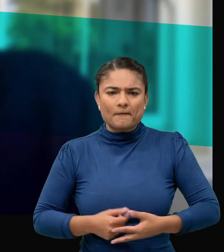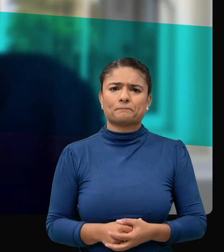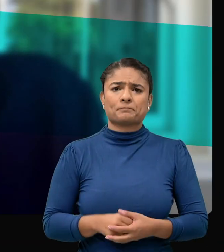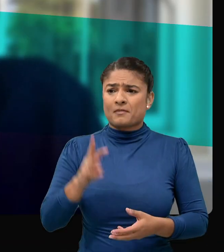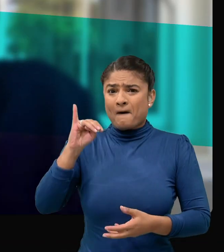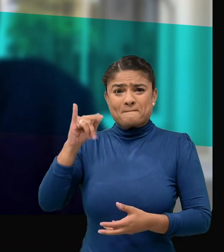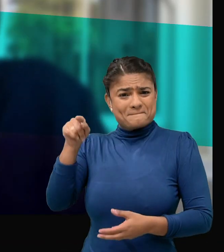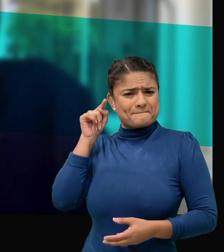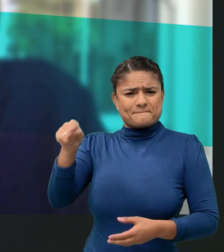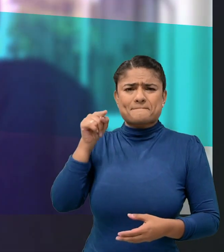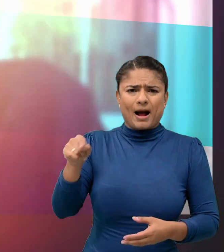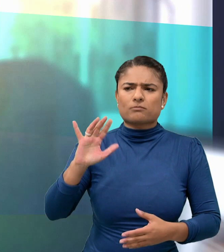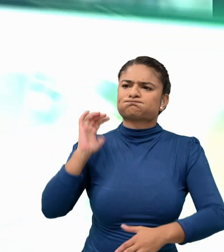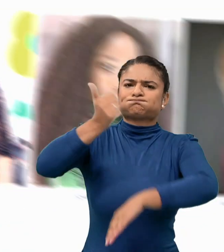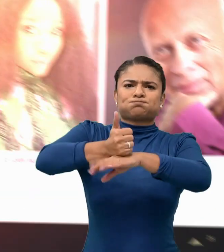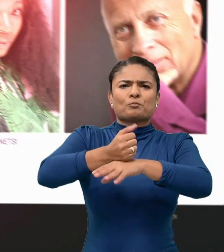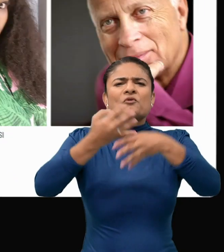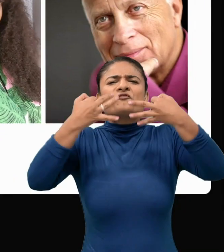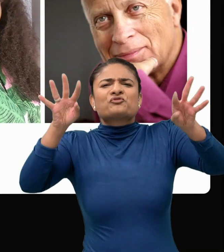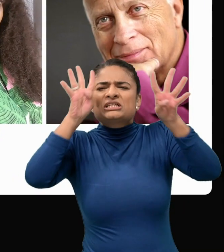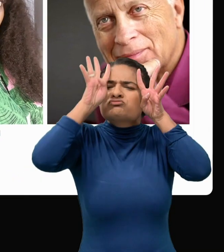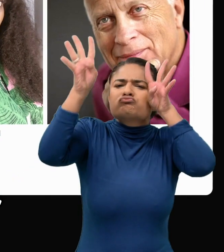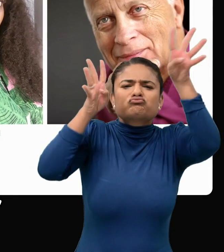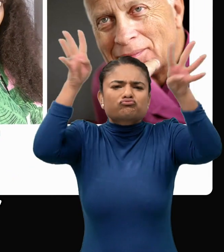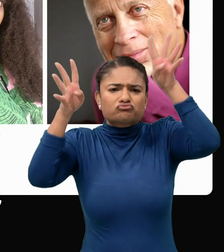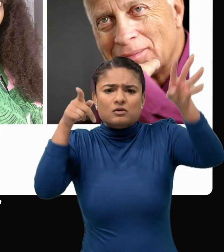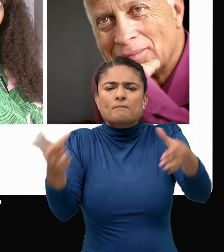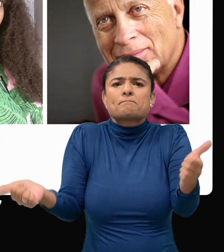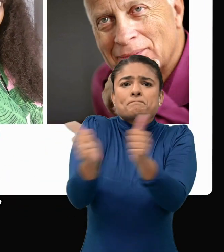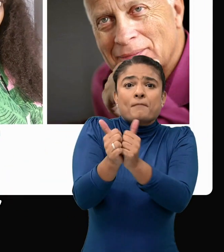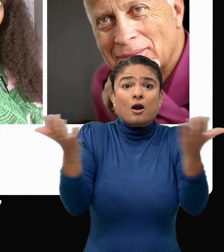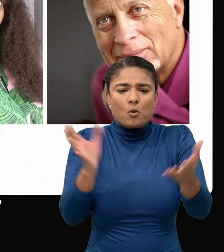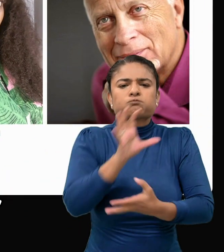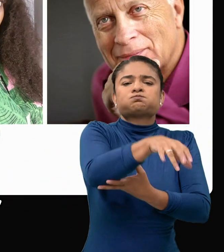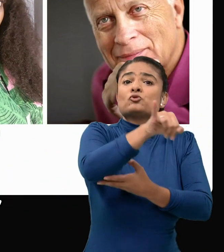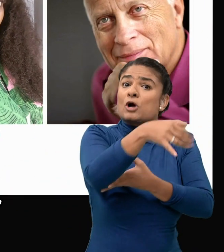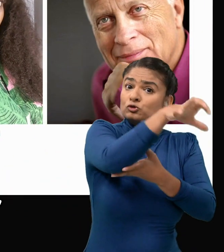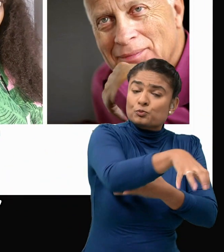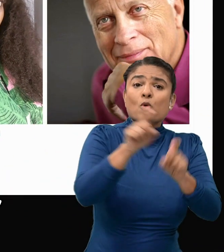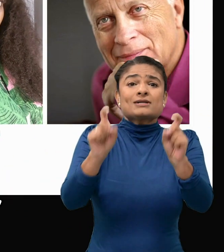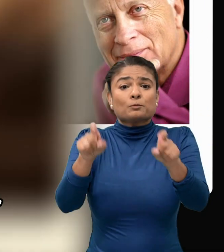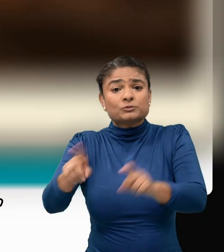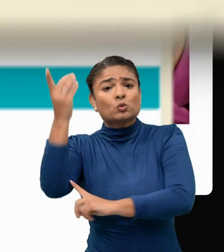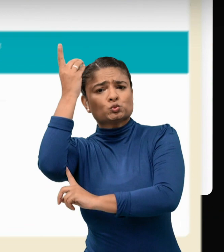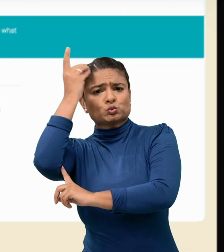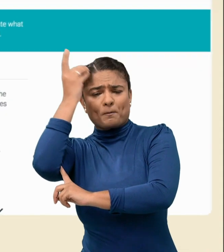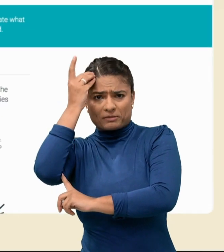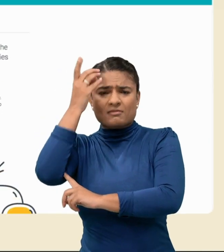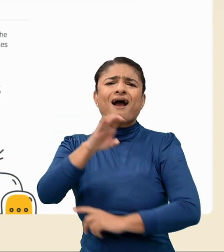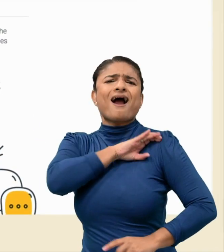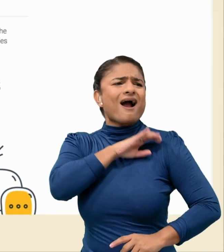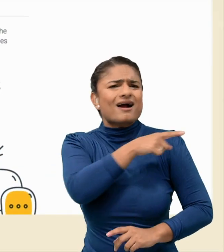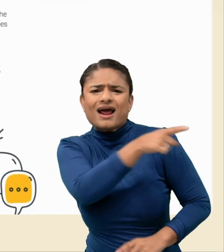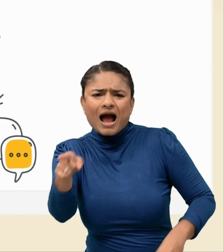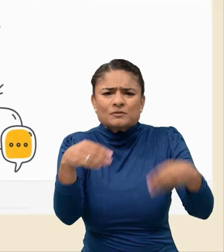Welcome back. Mike Freedman is the founder of Free Thinkers, which is partners in Johannesburg, Cape Town, and Durban. He works with